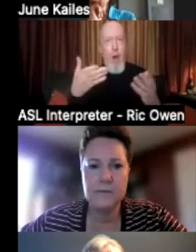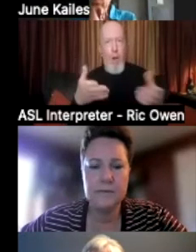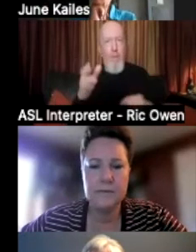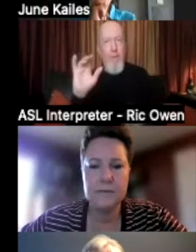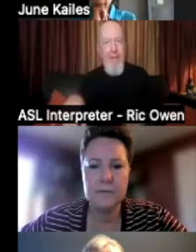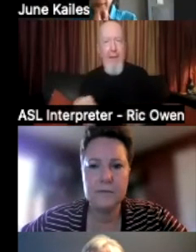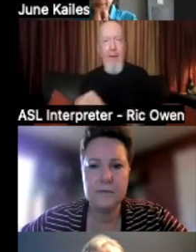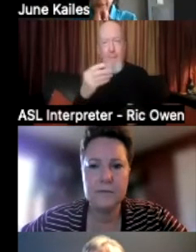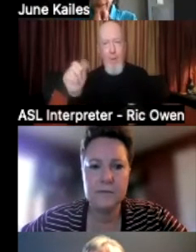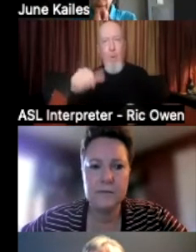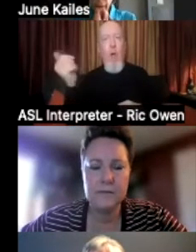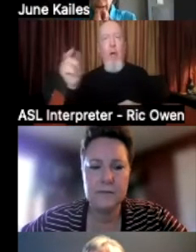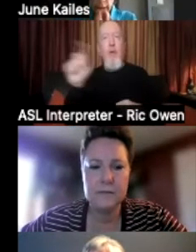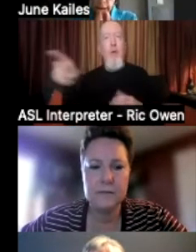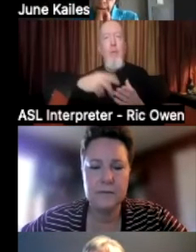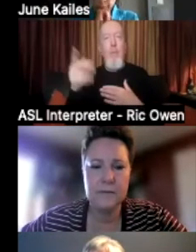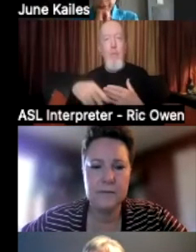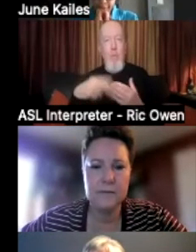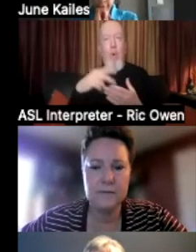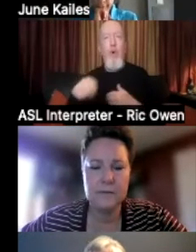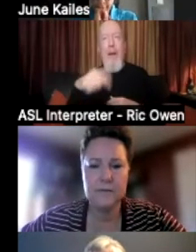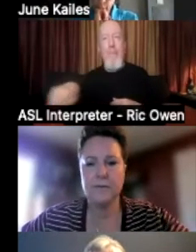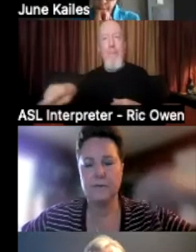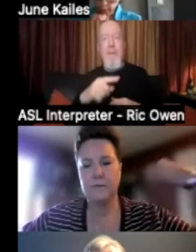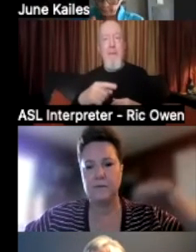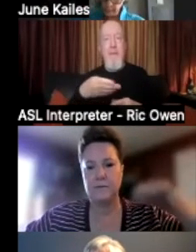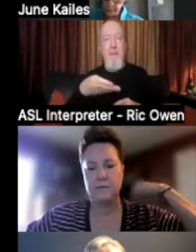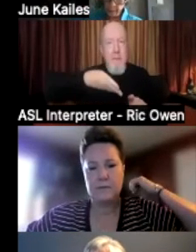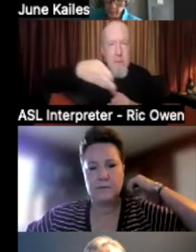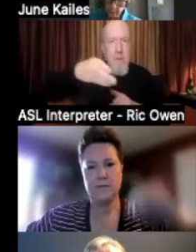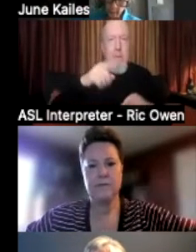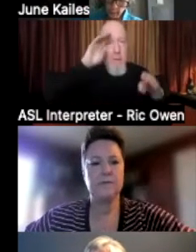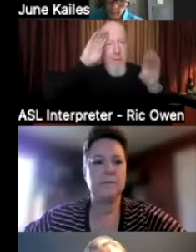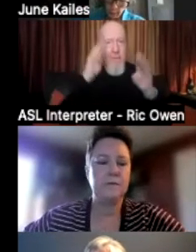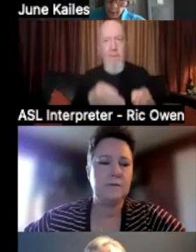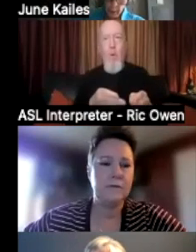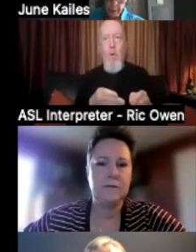were some other programs that specifically focused on